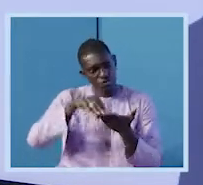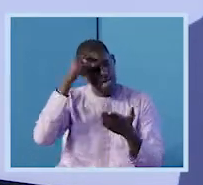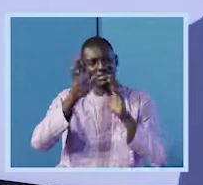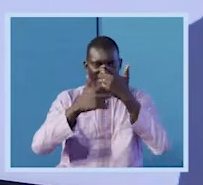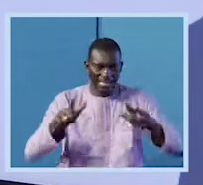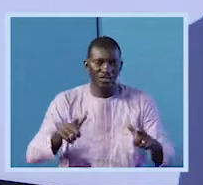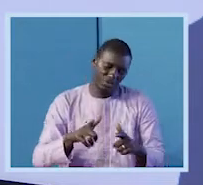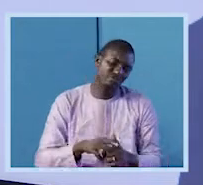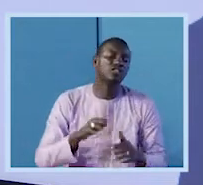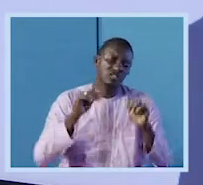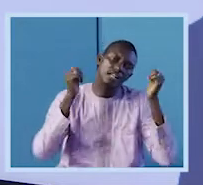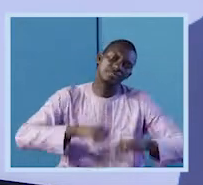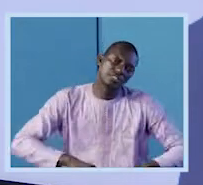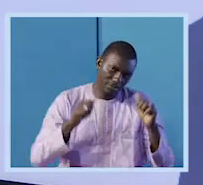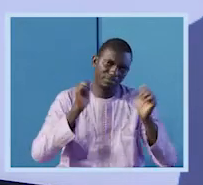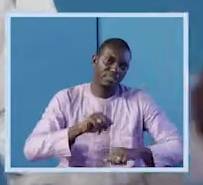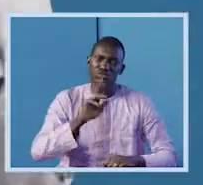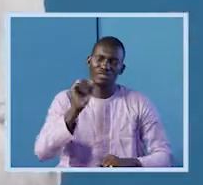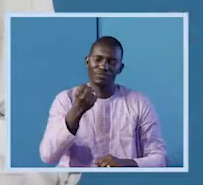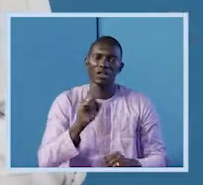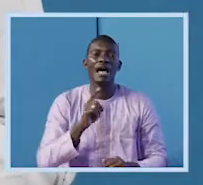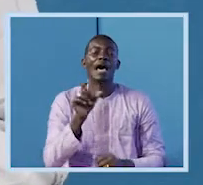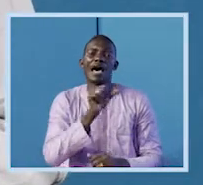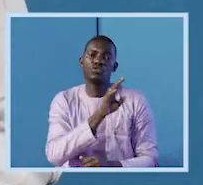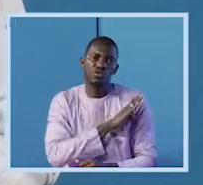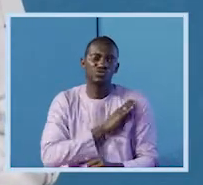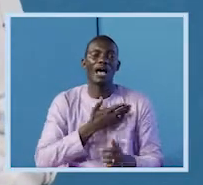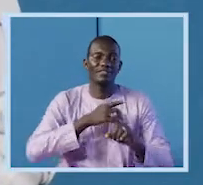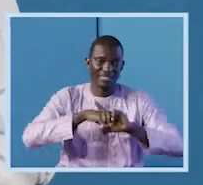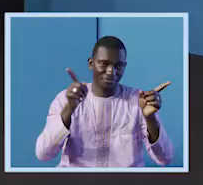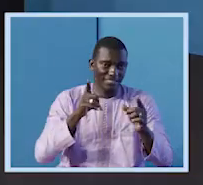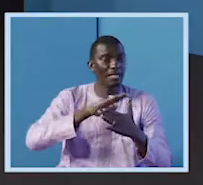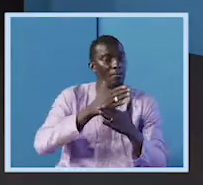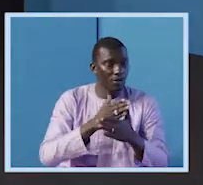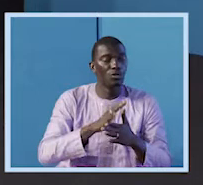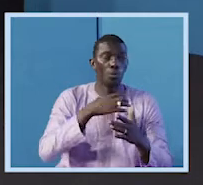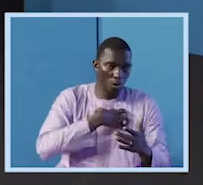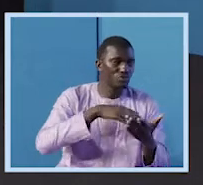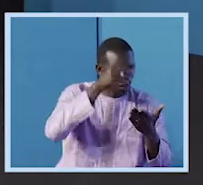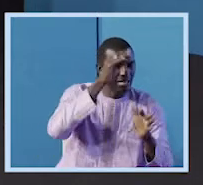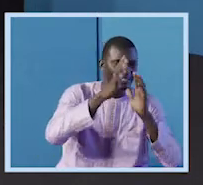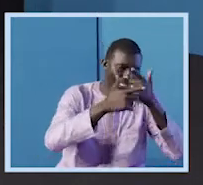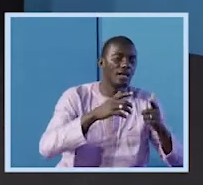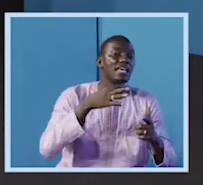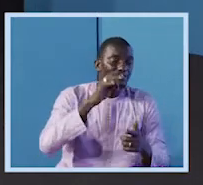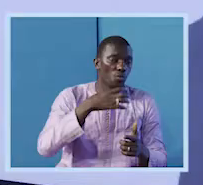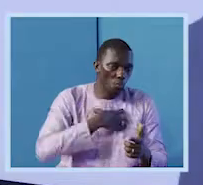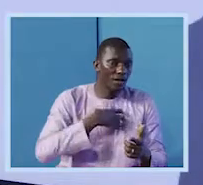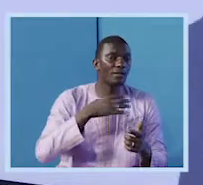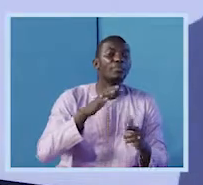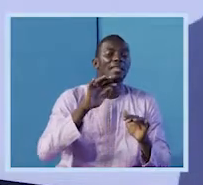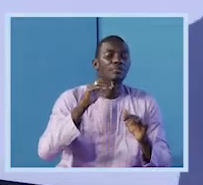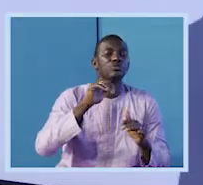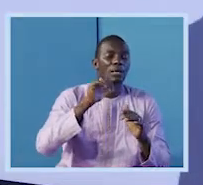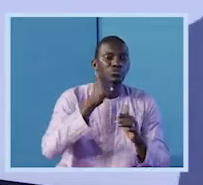language. So it's possible. It's not that difficult. So before we move on, also there is a difference between wanting to how to call it. Being able